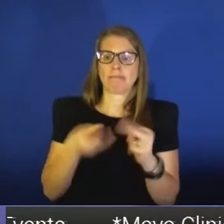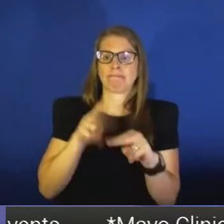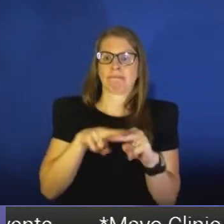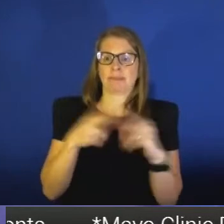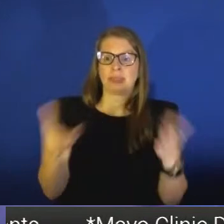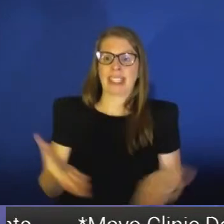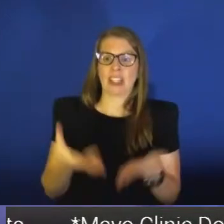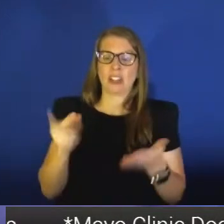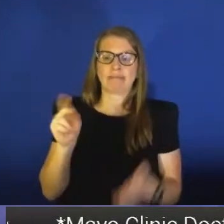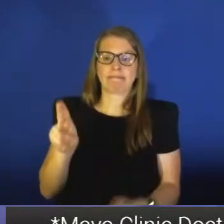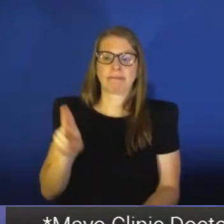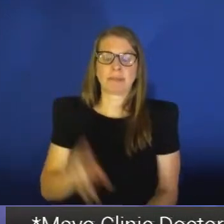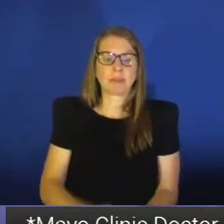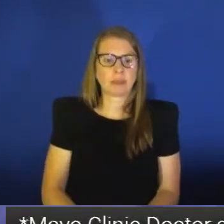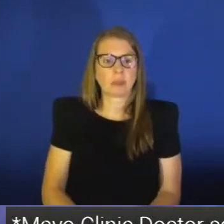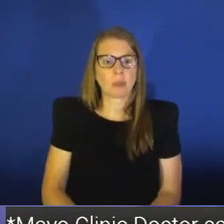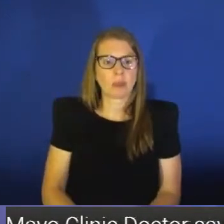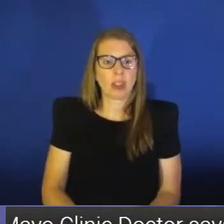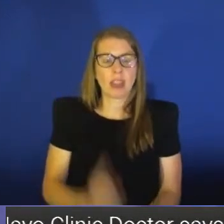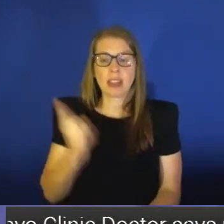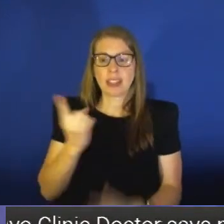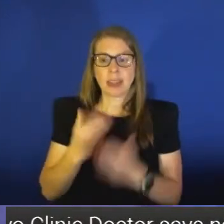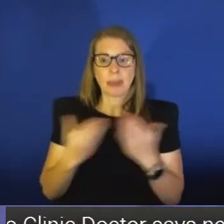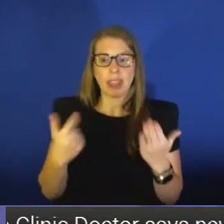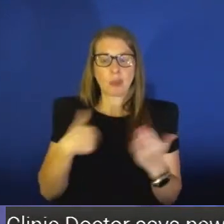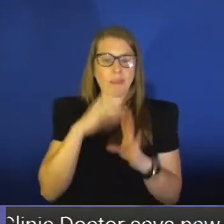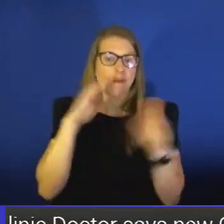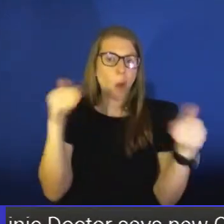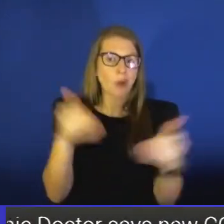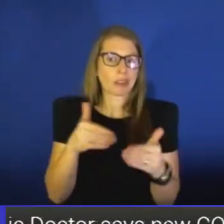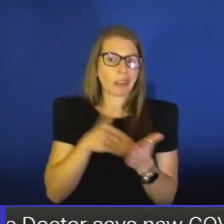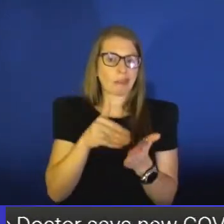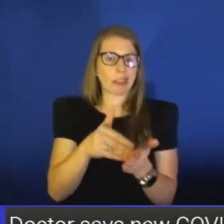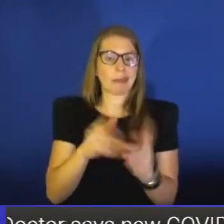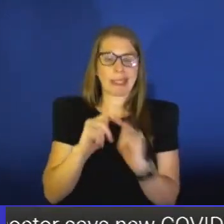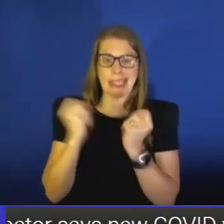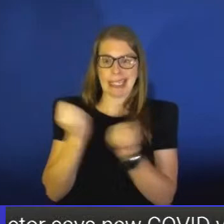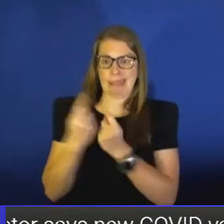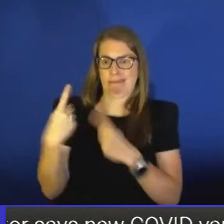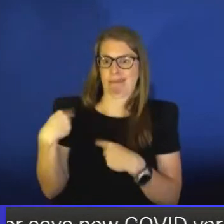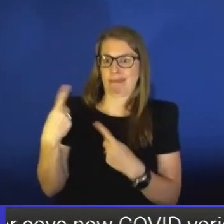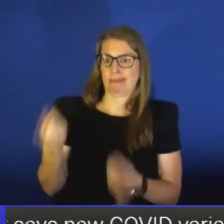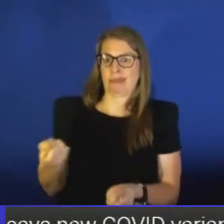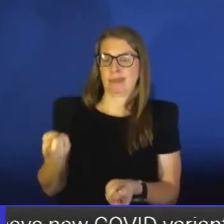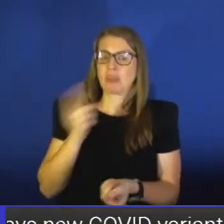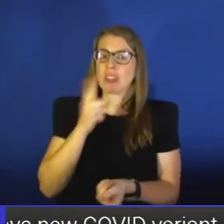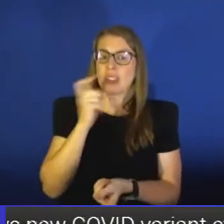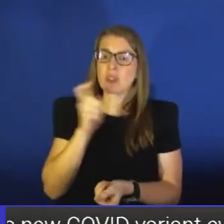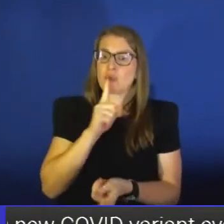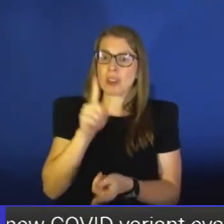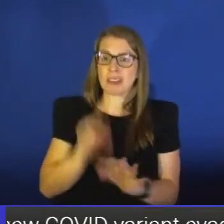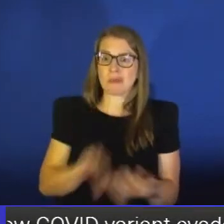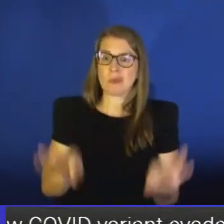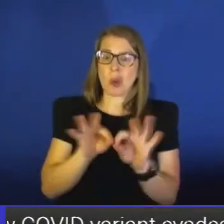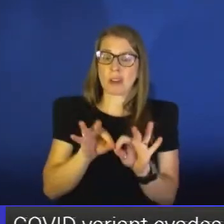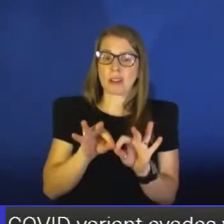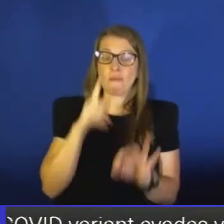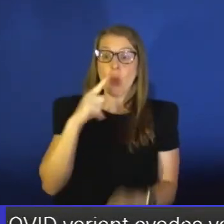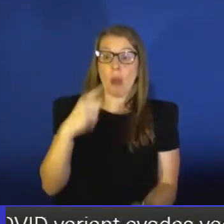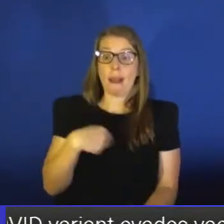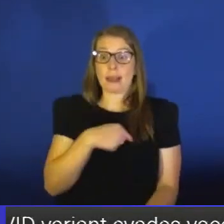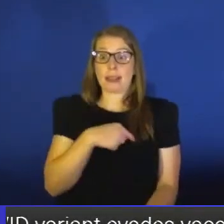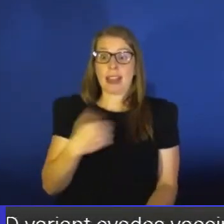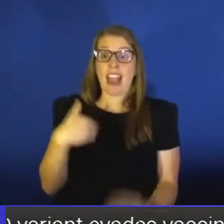Yeah, this is something we've really focused on a lot and talked about as a team over the last many years, because it's really important to us to have a